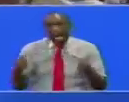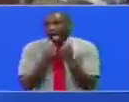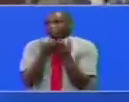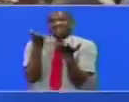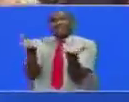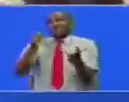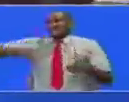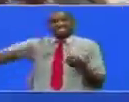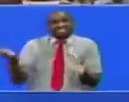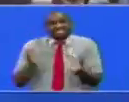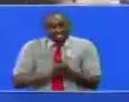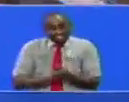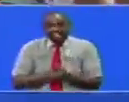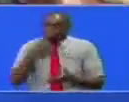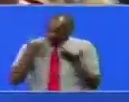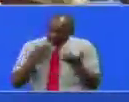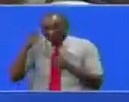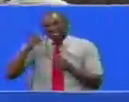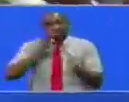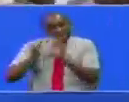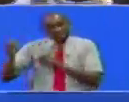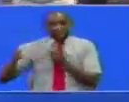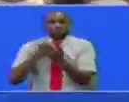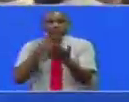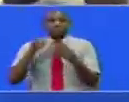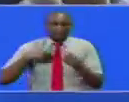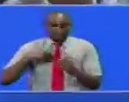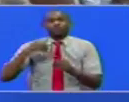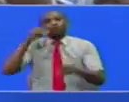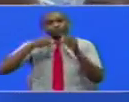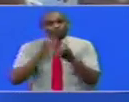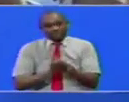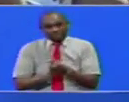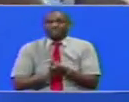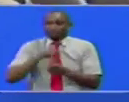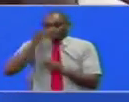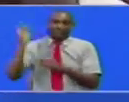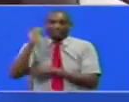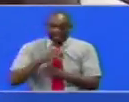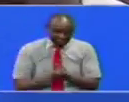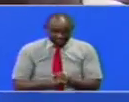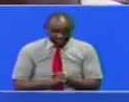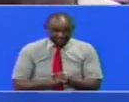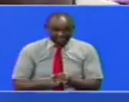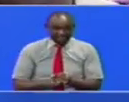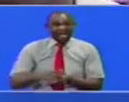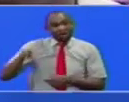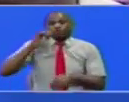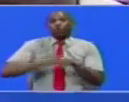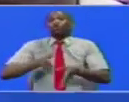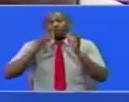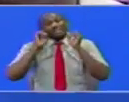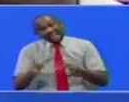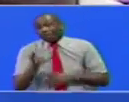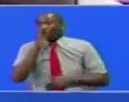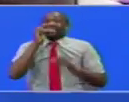too late in time and could be a scheme to hoodwink residents to return Jubilee to power. We have no good roads, no